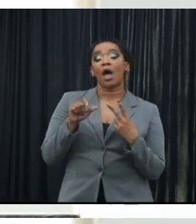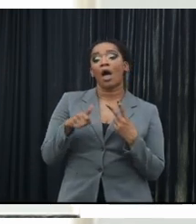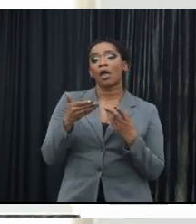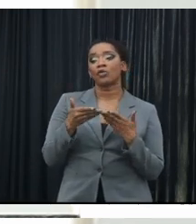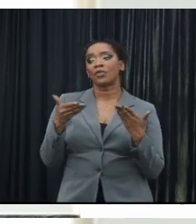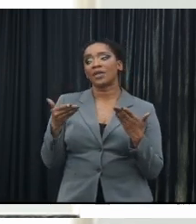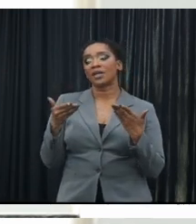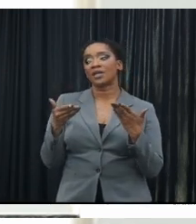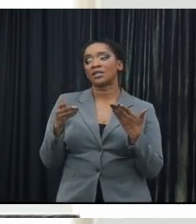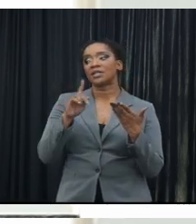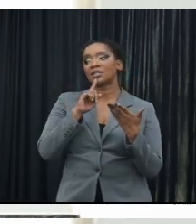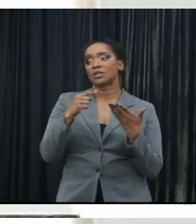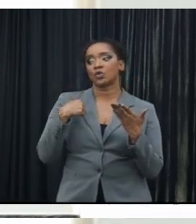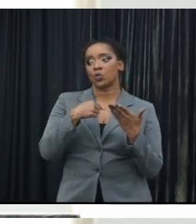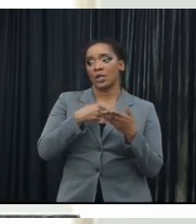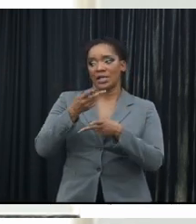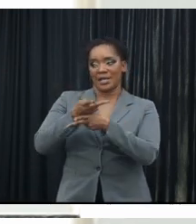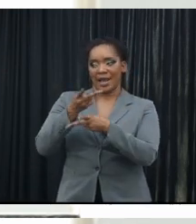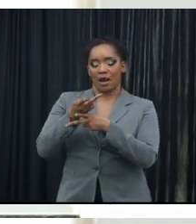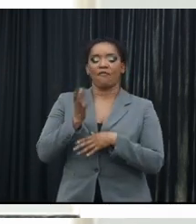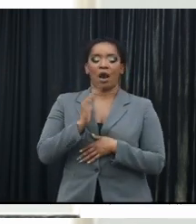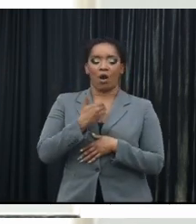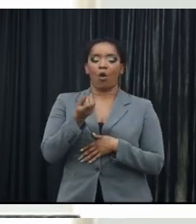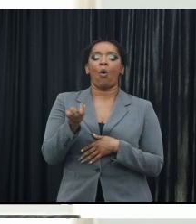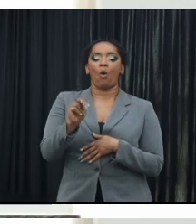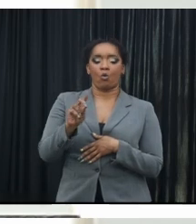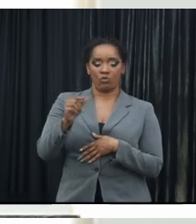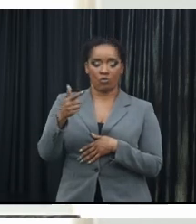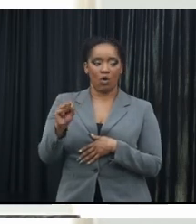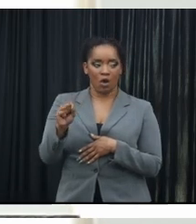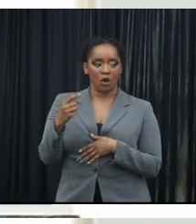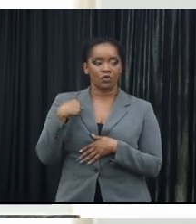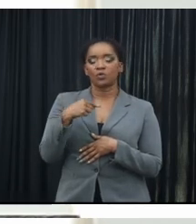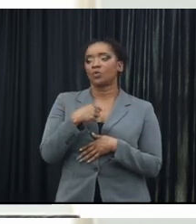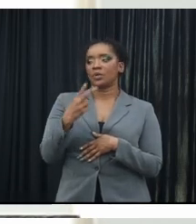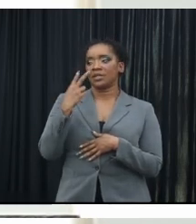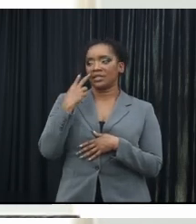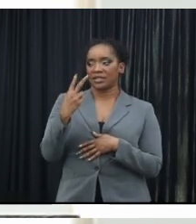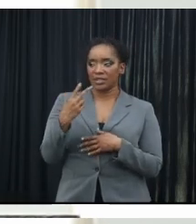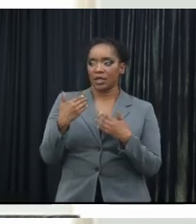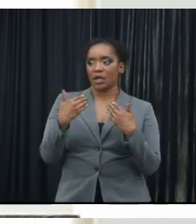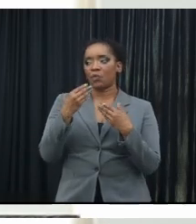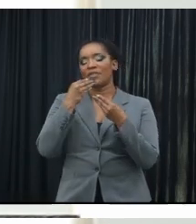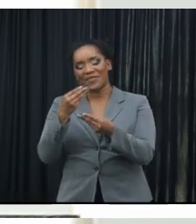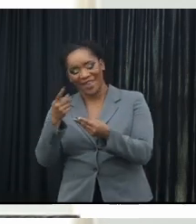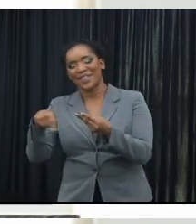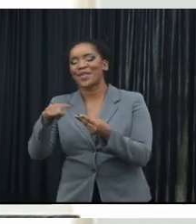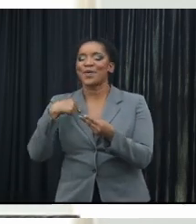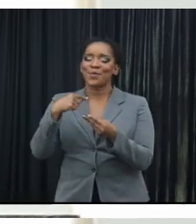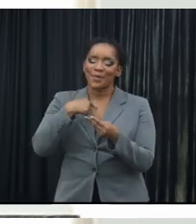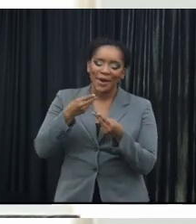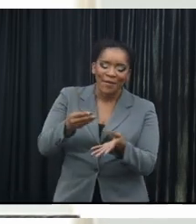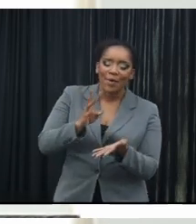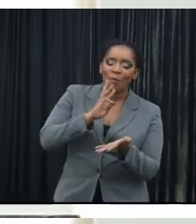of our own dogs, and that's one of the biggest things, is we feed them, we water them, we potty them, we take them to the vet, we do